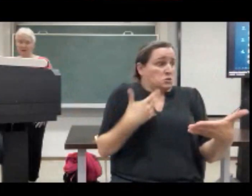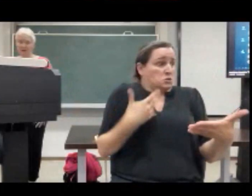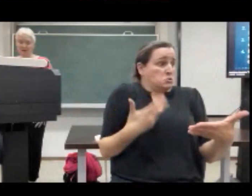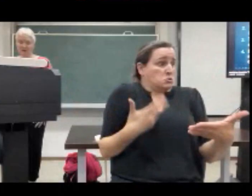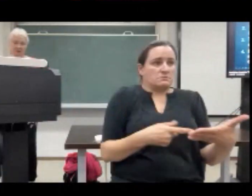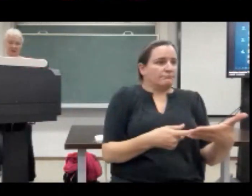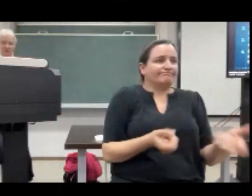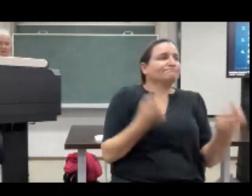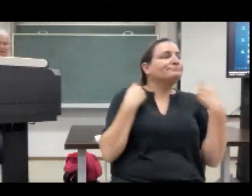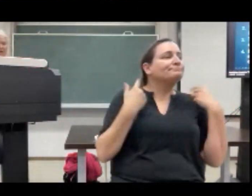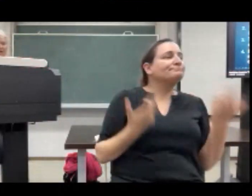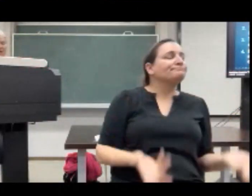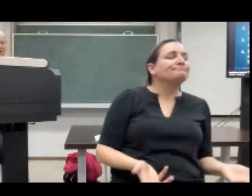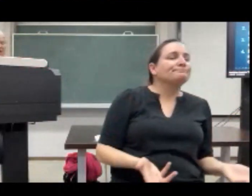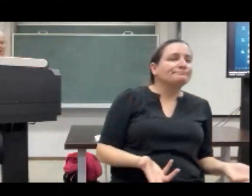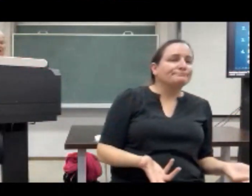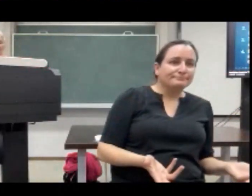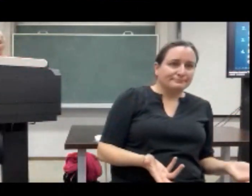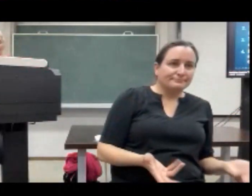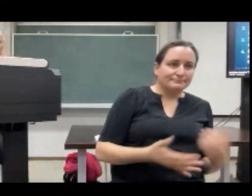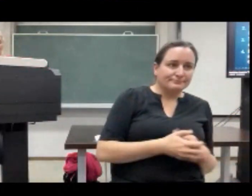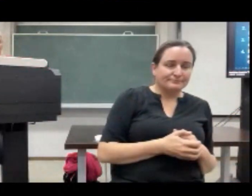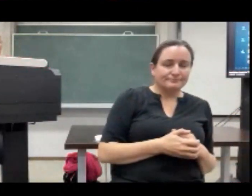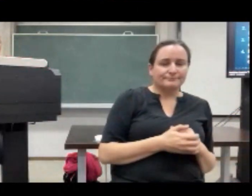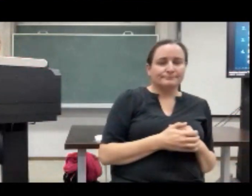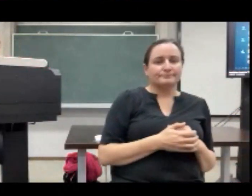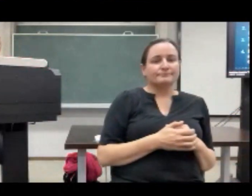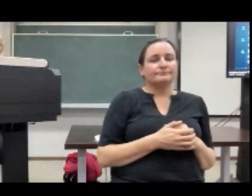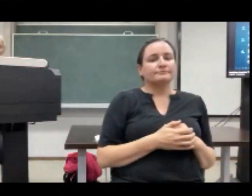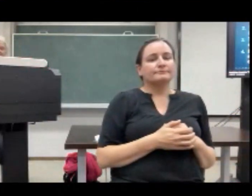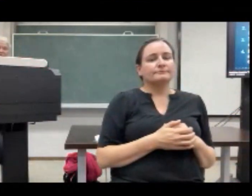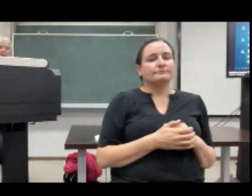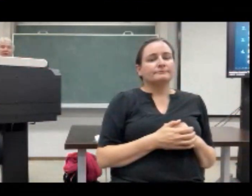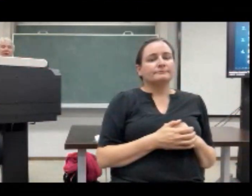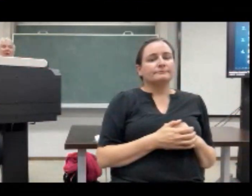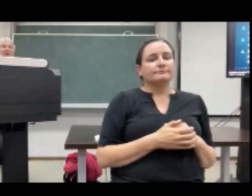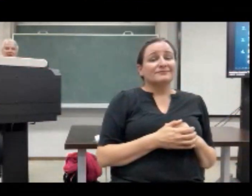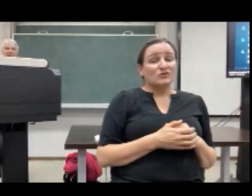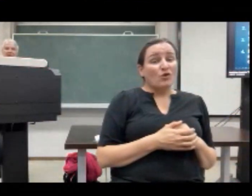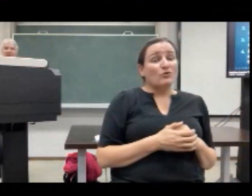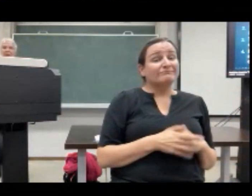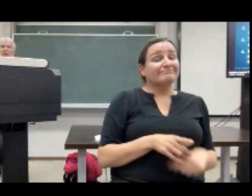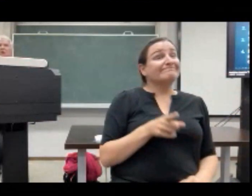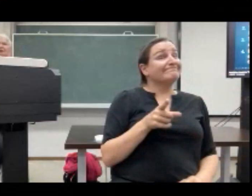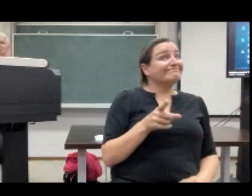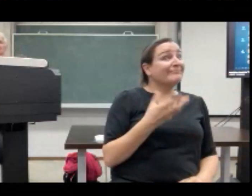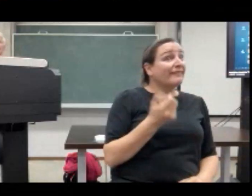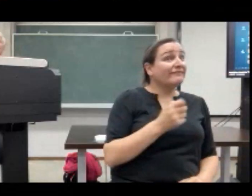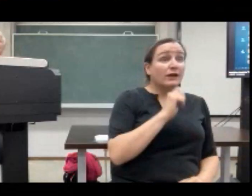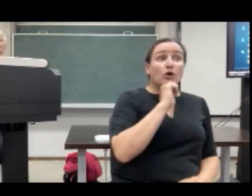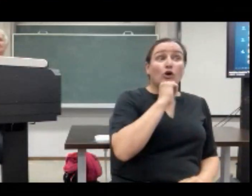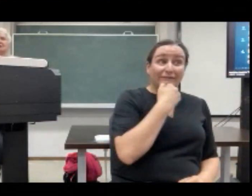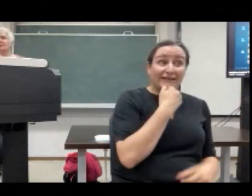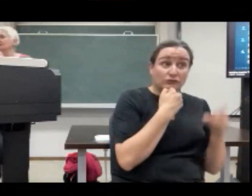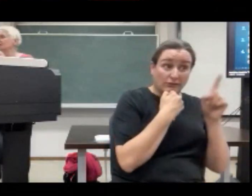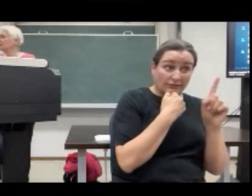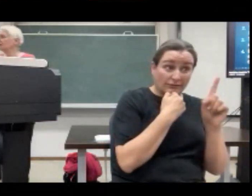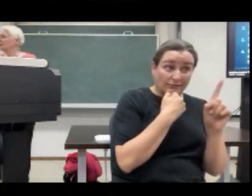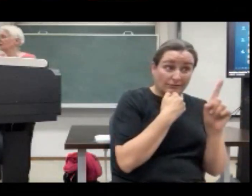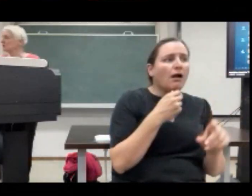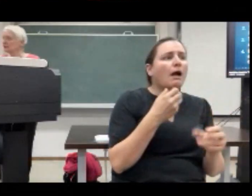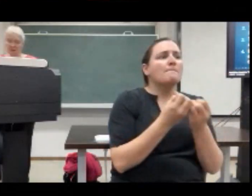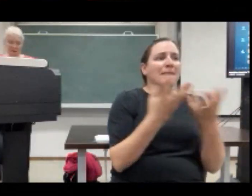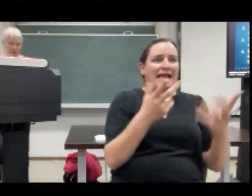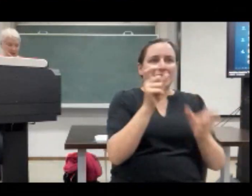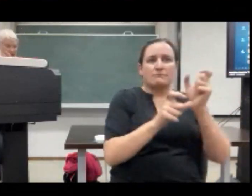reaching your target group. And there's an issue of confidentiality. We talked about shame as a reason for